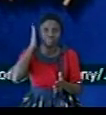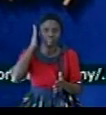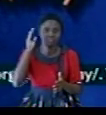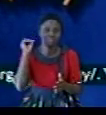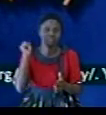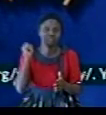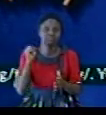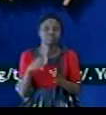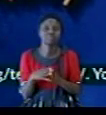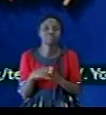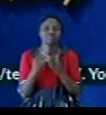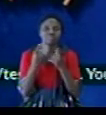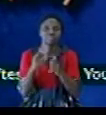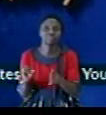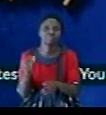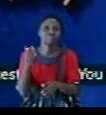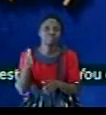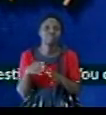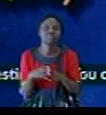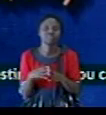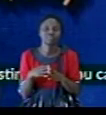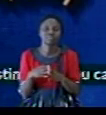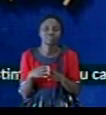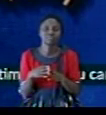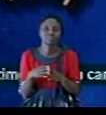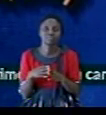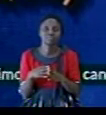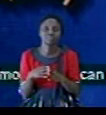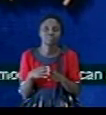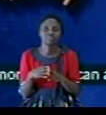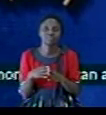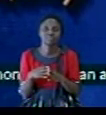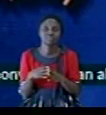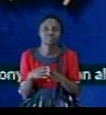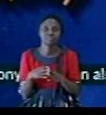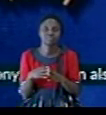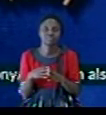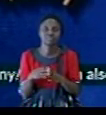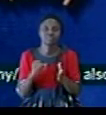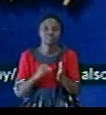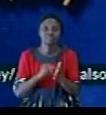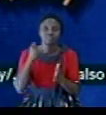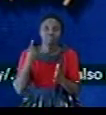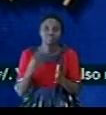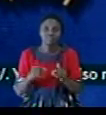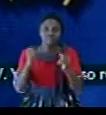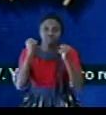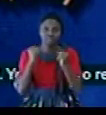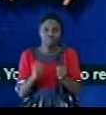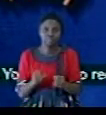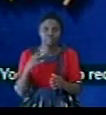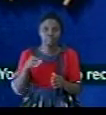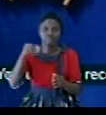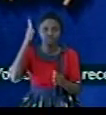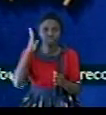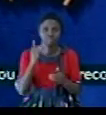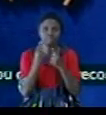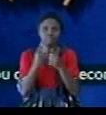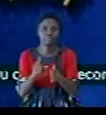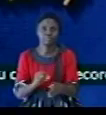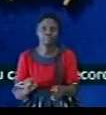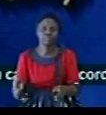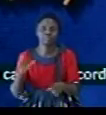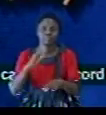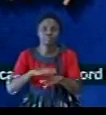there. Online, please. Things, the power of God happening online. Let's take you to social